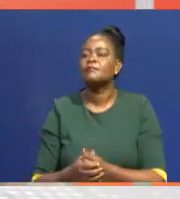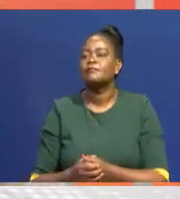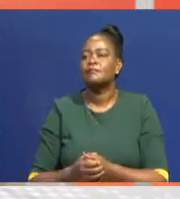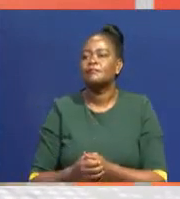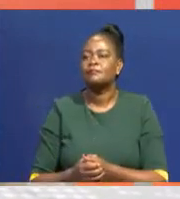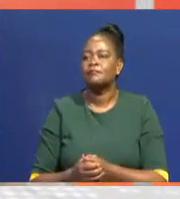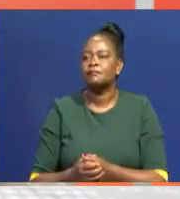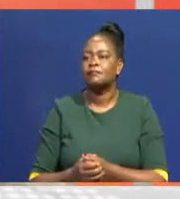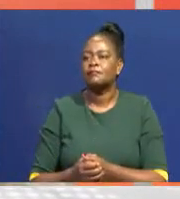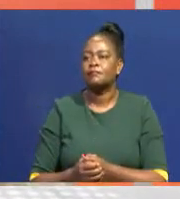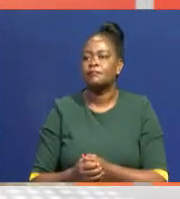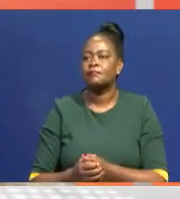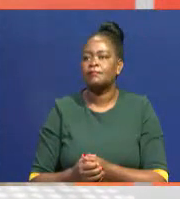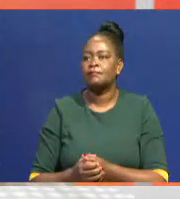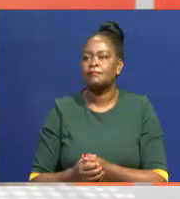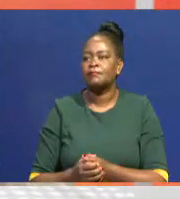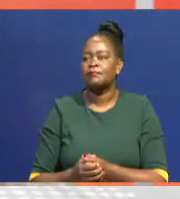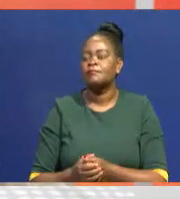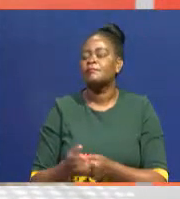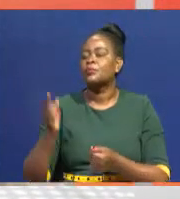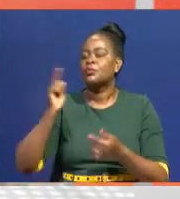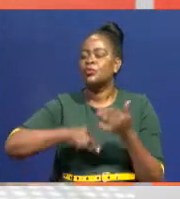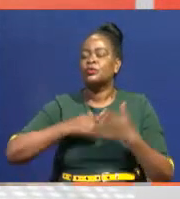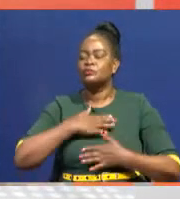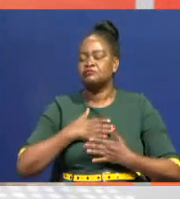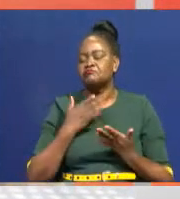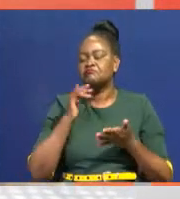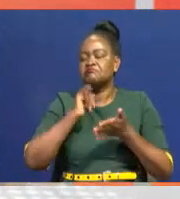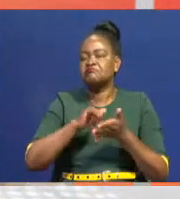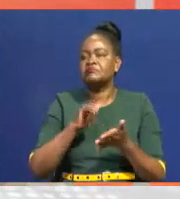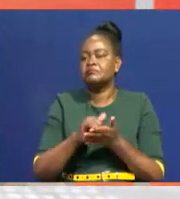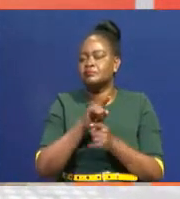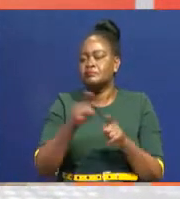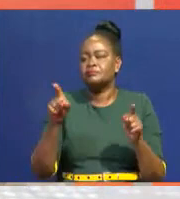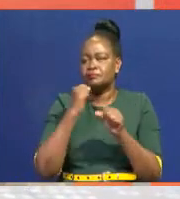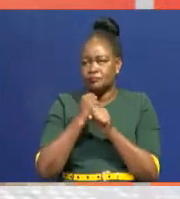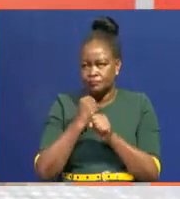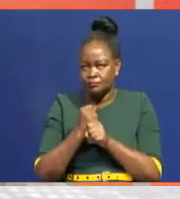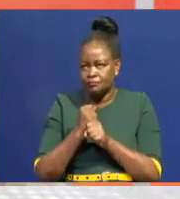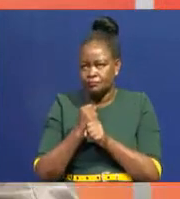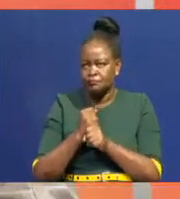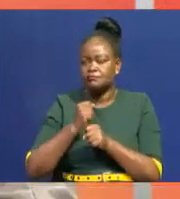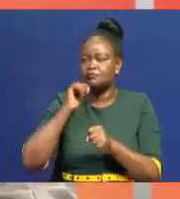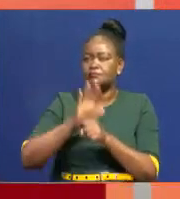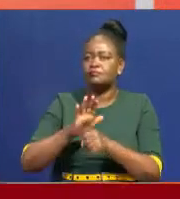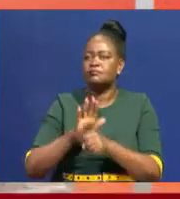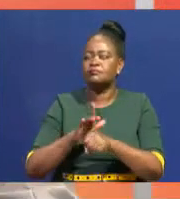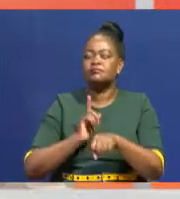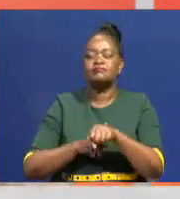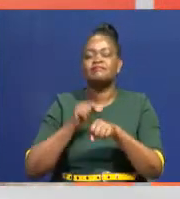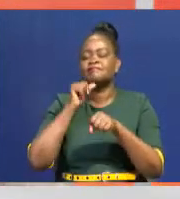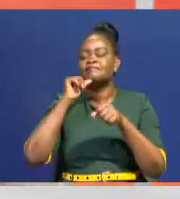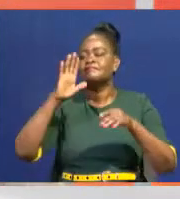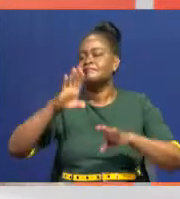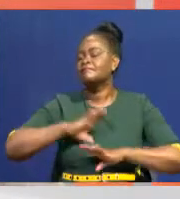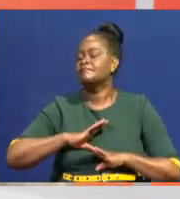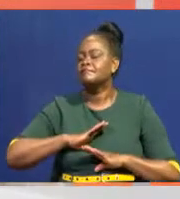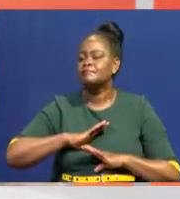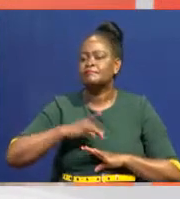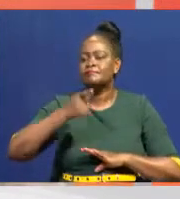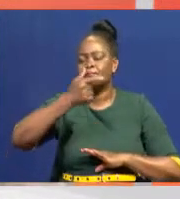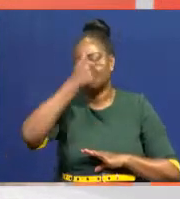what is appreciated is that those efforts are often insufficient, in the sense